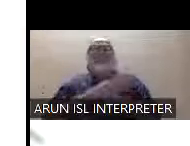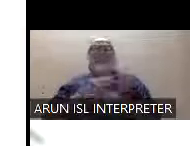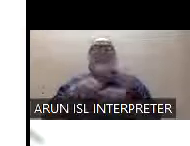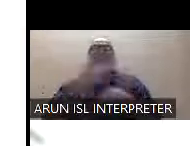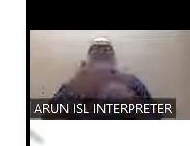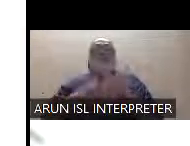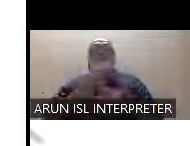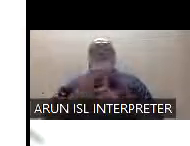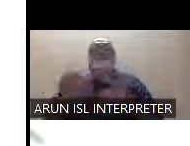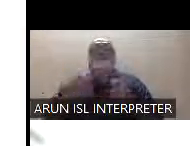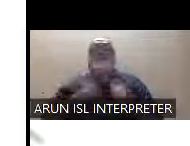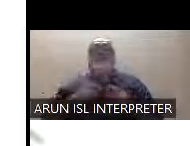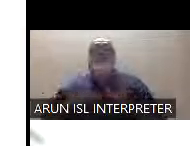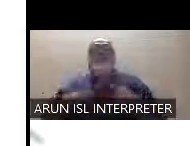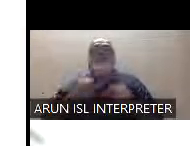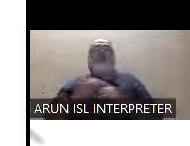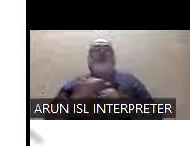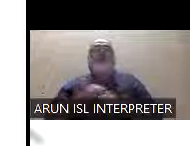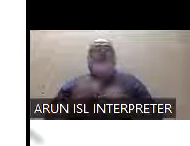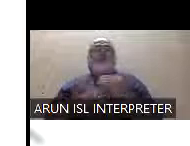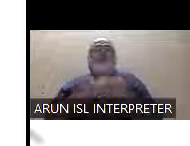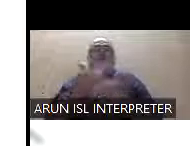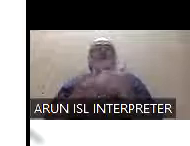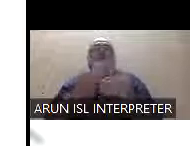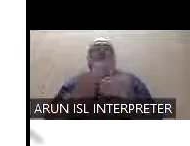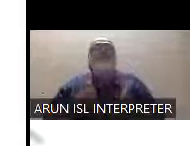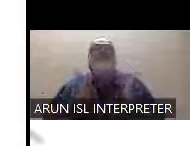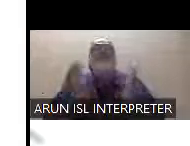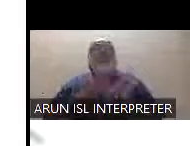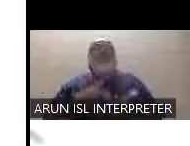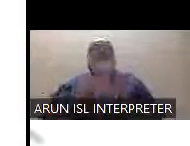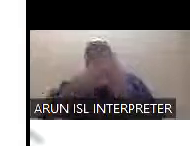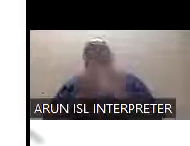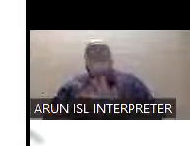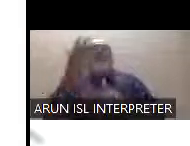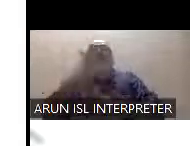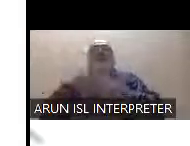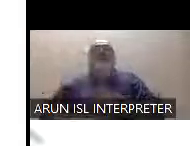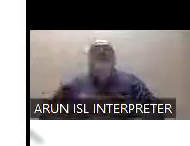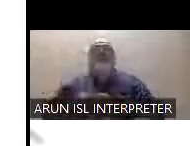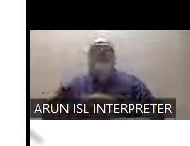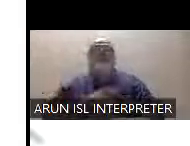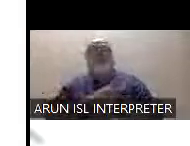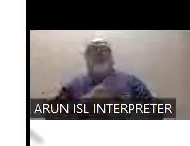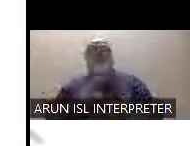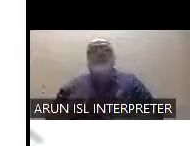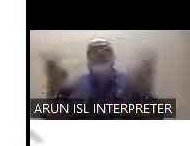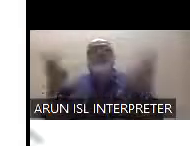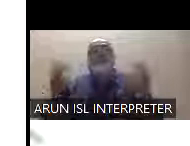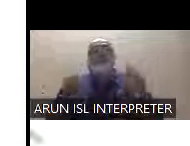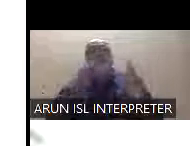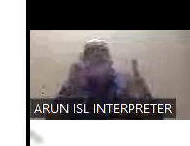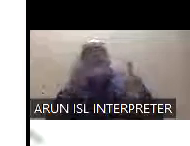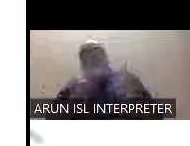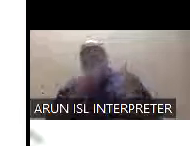they are doing. And this basically results in their disability. So this is a completely right-based approach definition